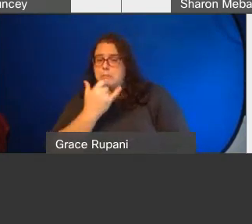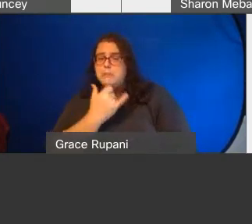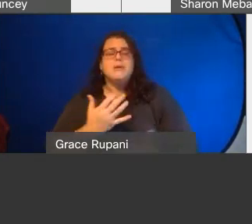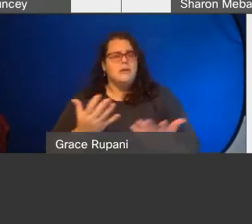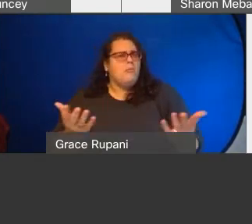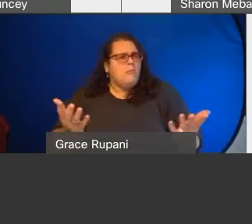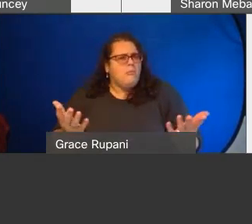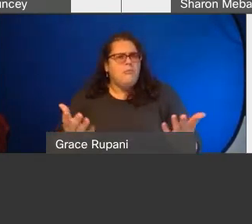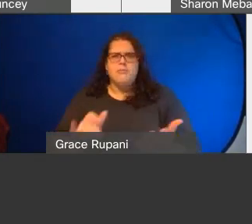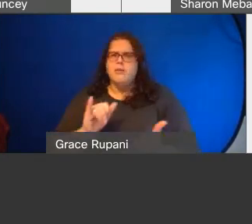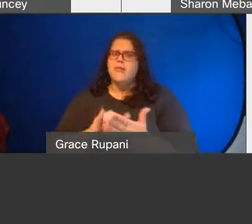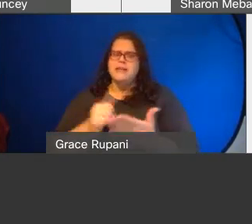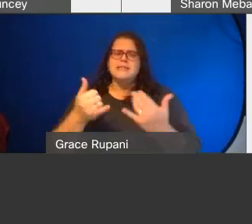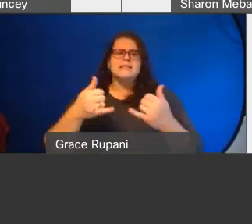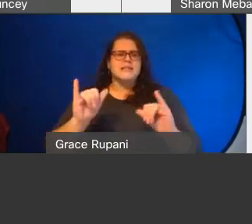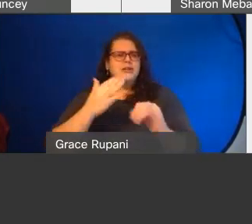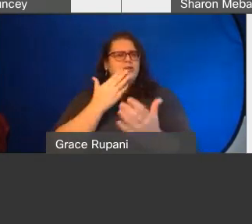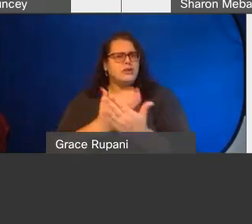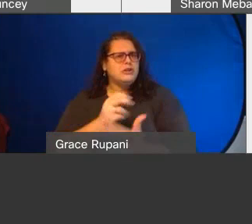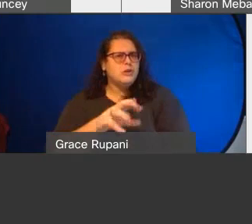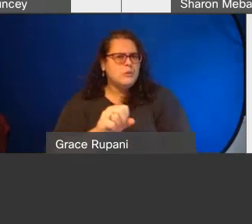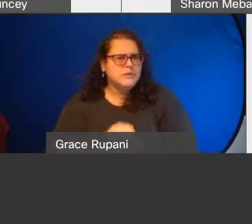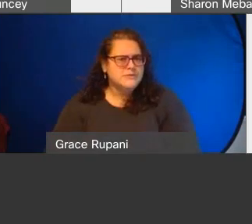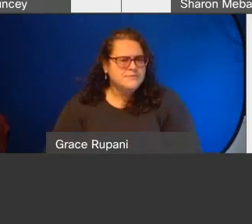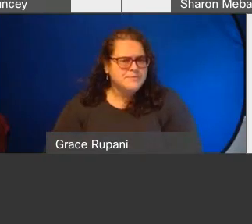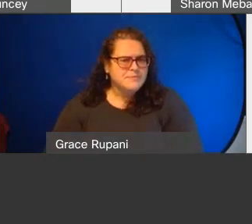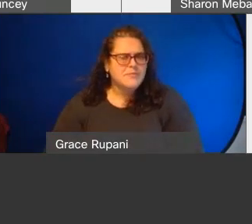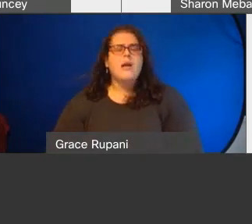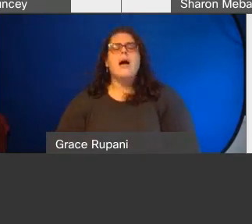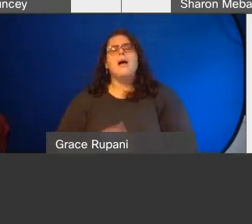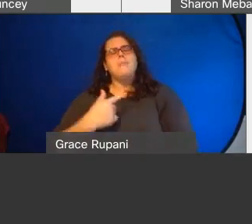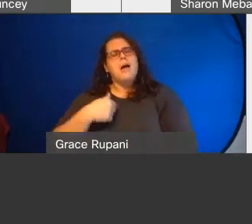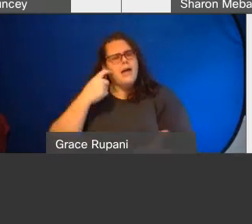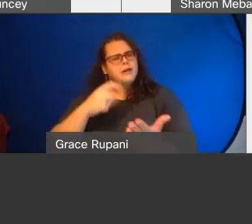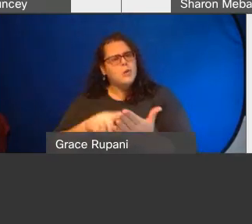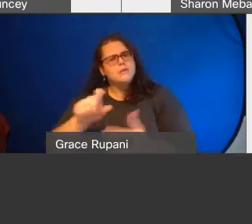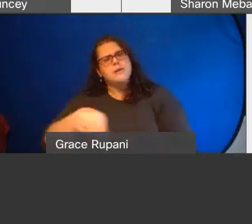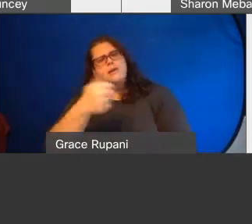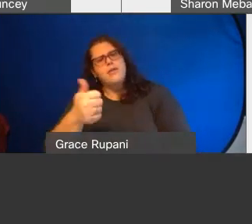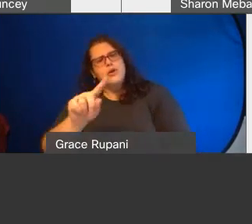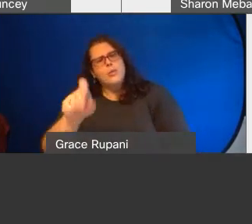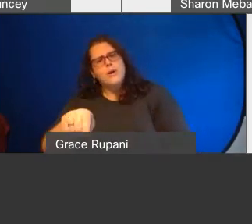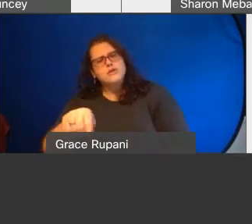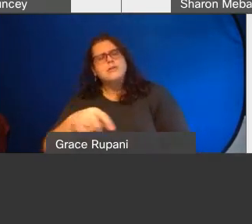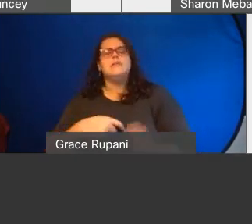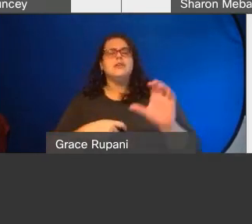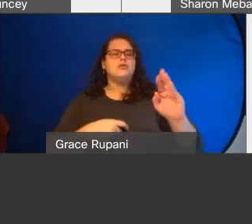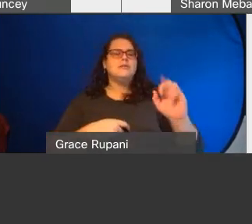me. So we do have additional questions, and they're going to be read by Crystal